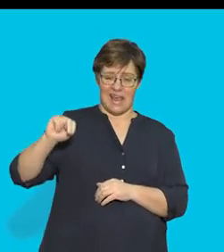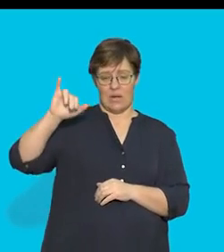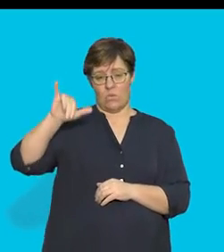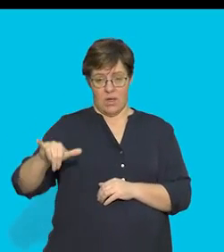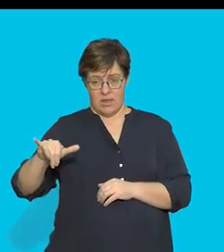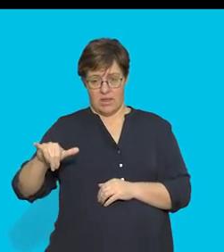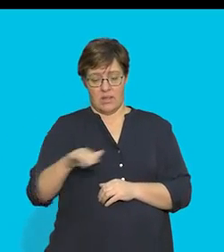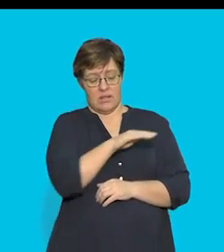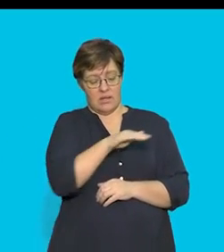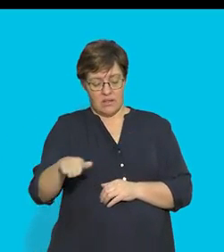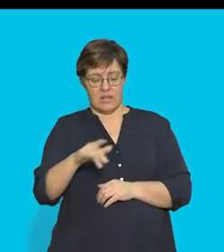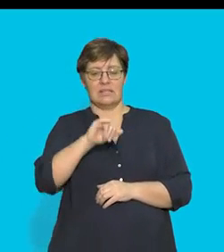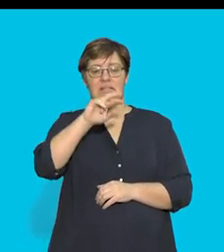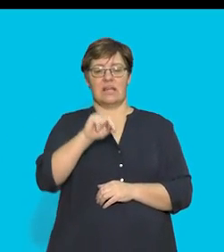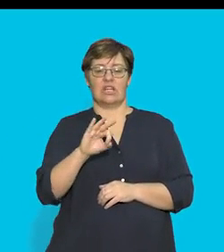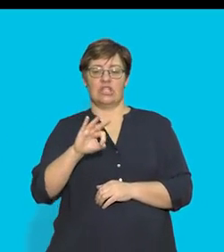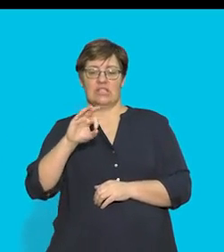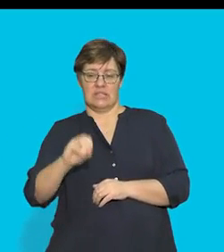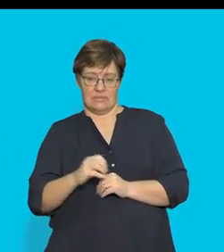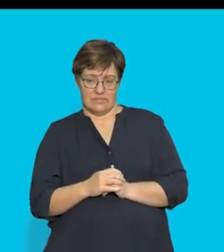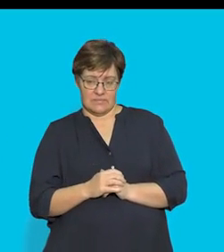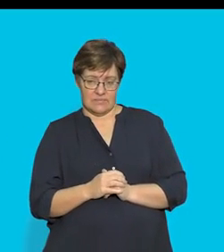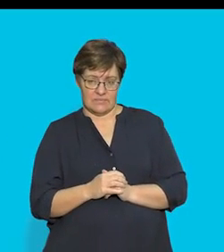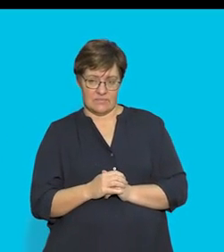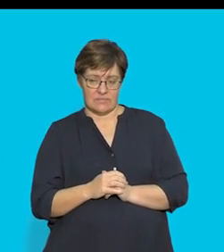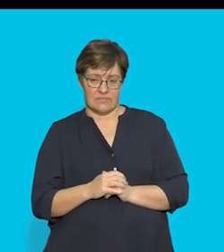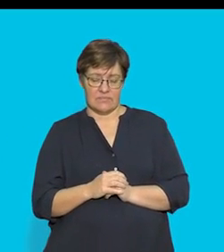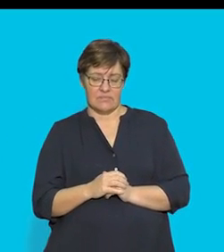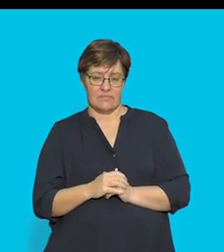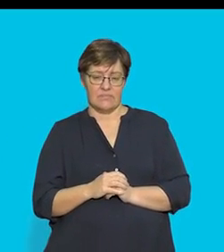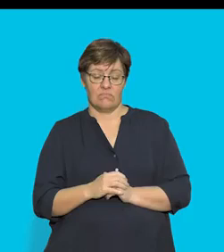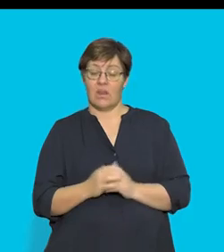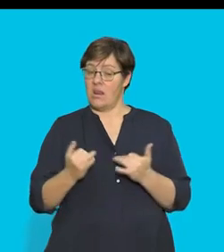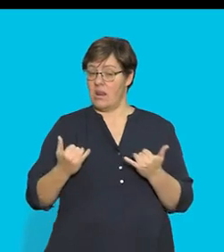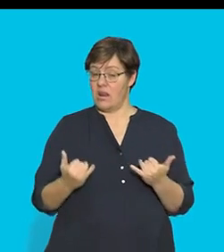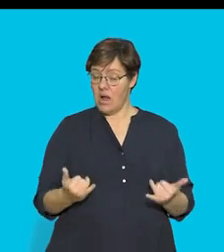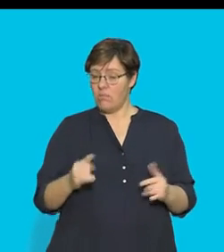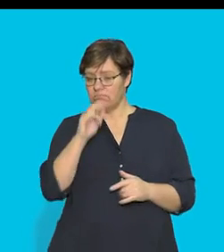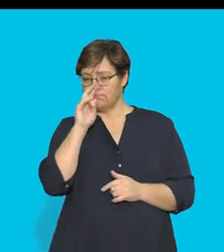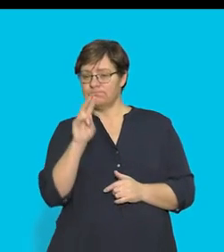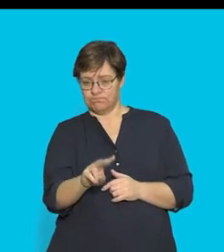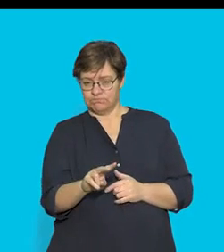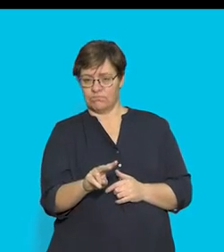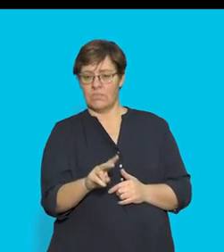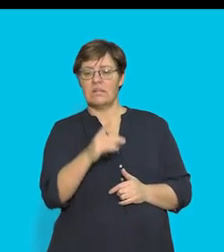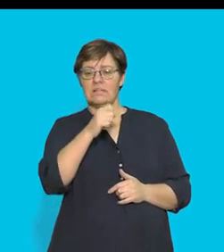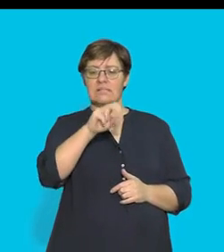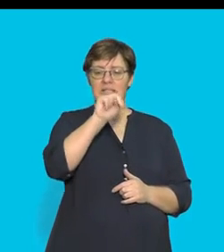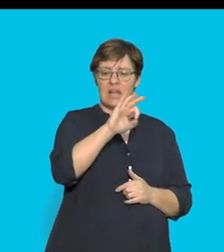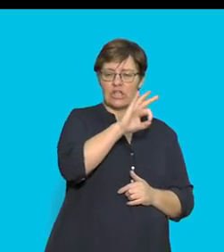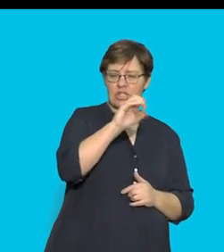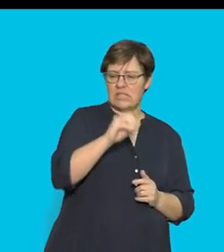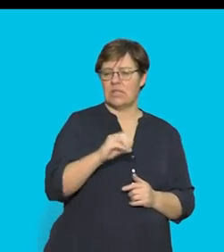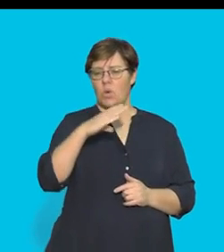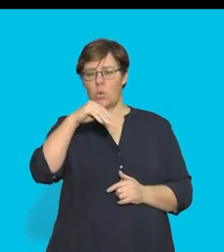this into that formula there. Okay, now at this point, you can see we've got all sines of 30s, cos of 30s, and if you are